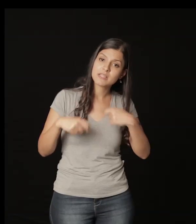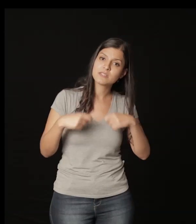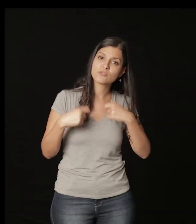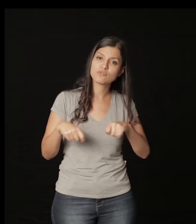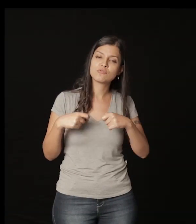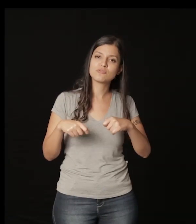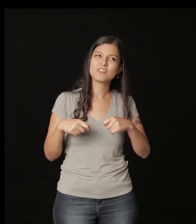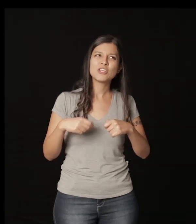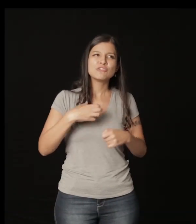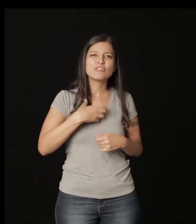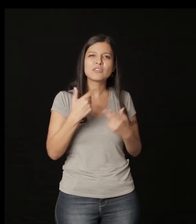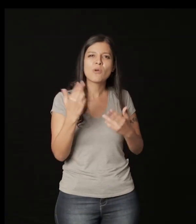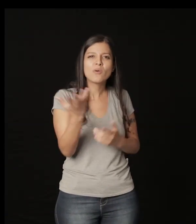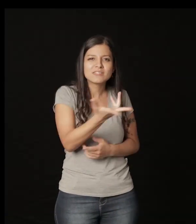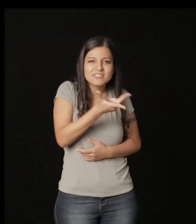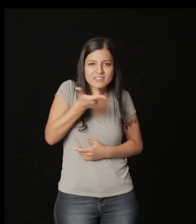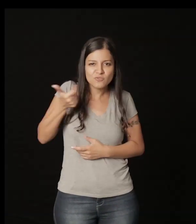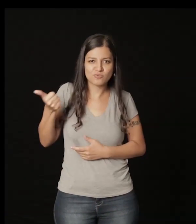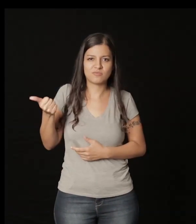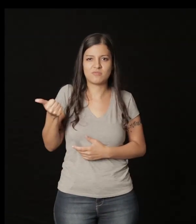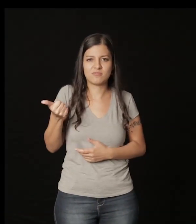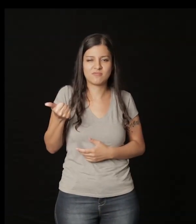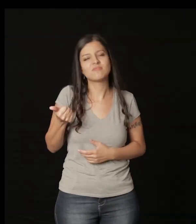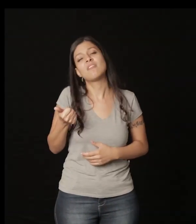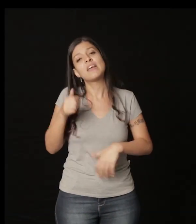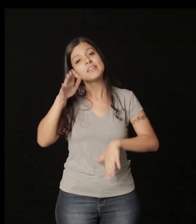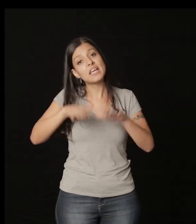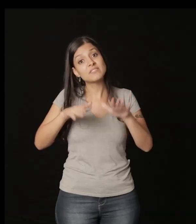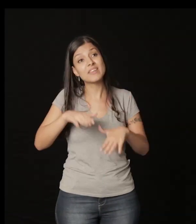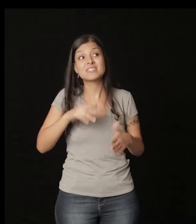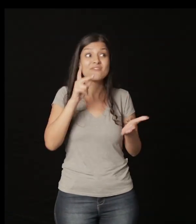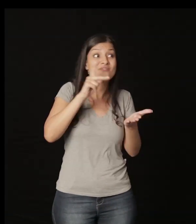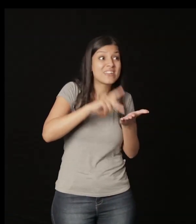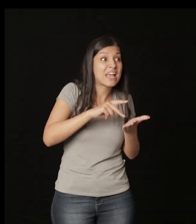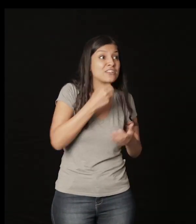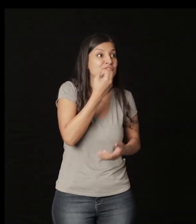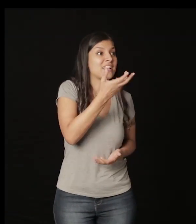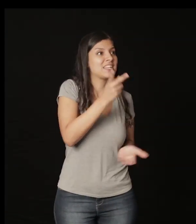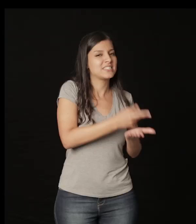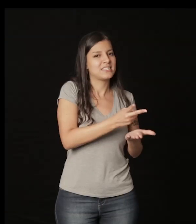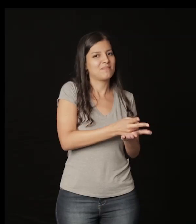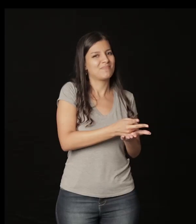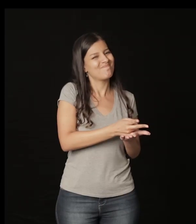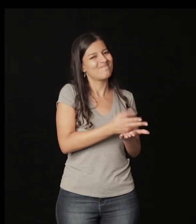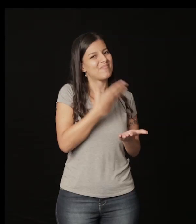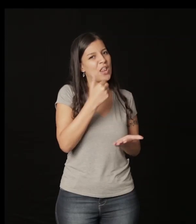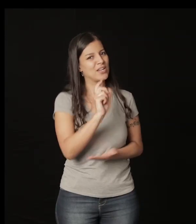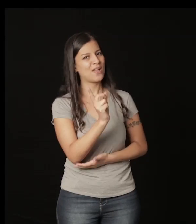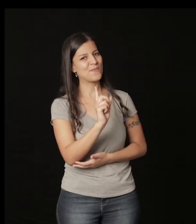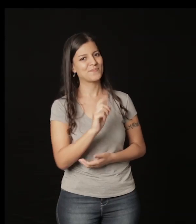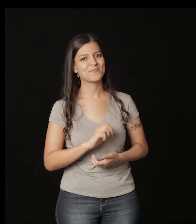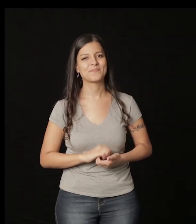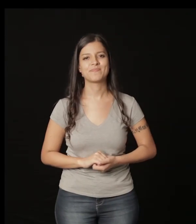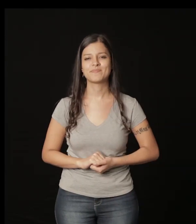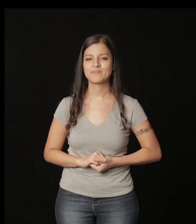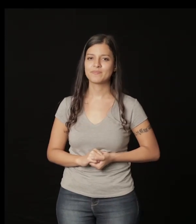to, there's an act of seduction, and part of that isn't always telling the truth.